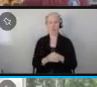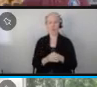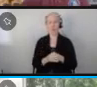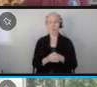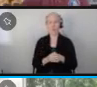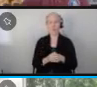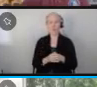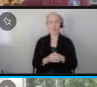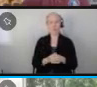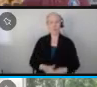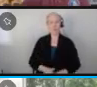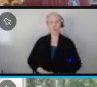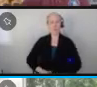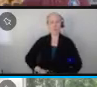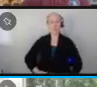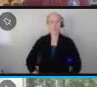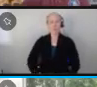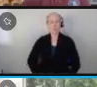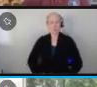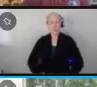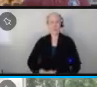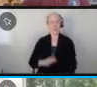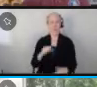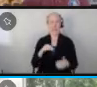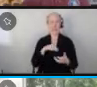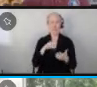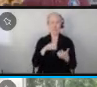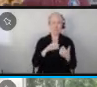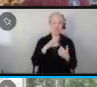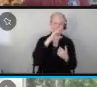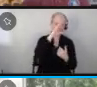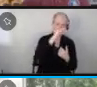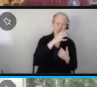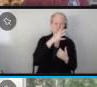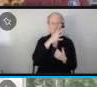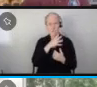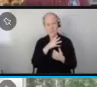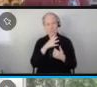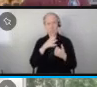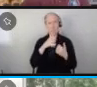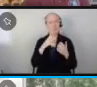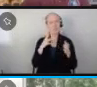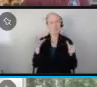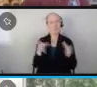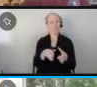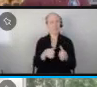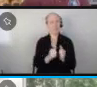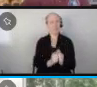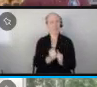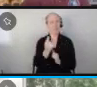mixing of men and women being part of the team. So we need to be